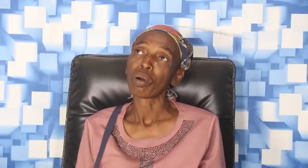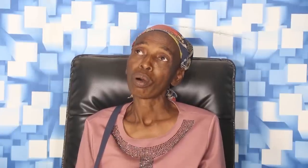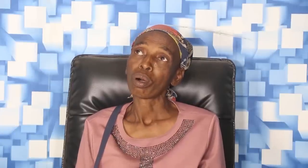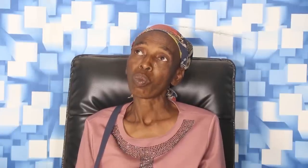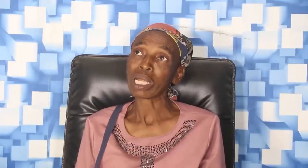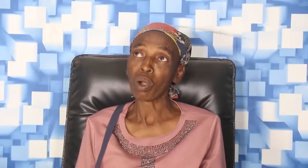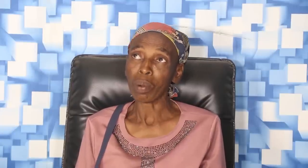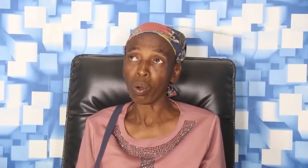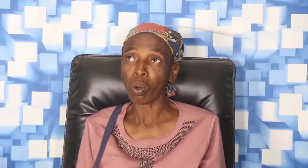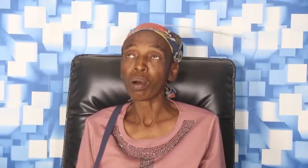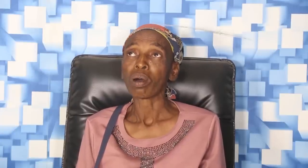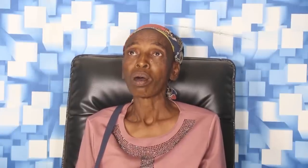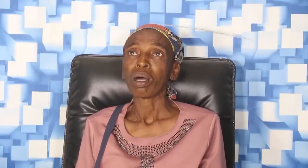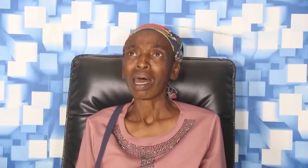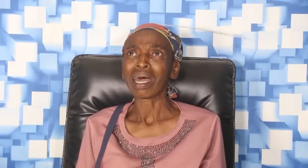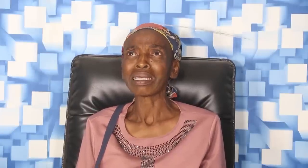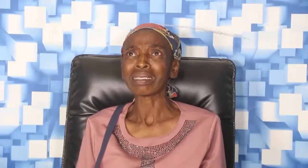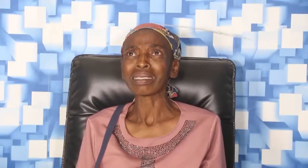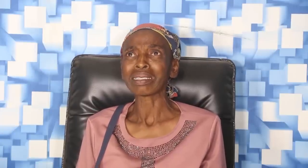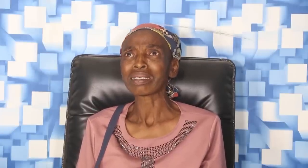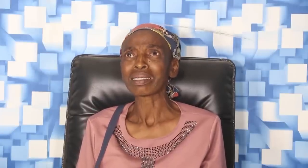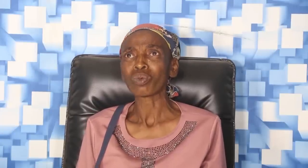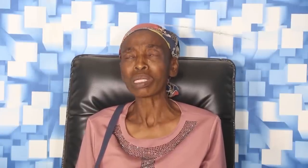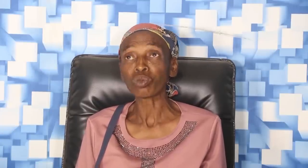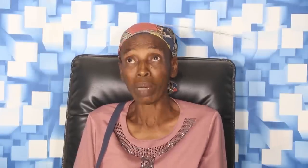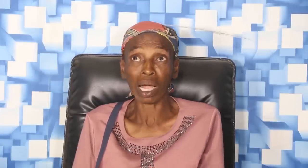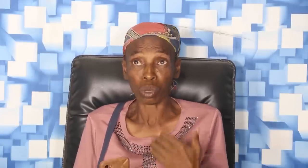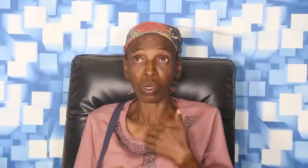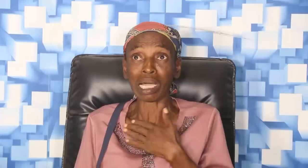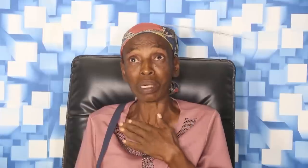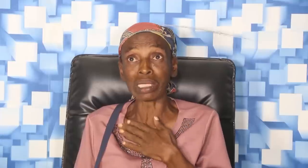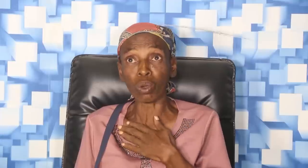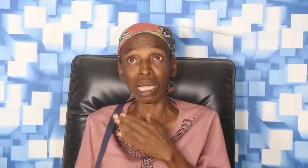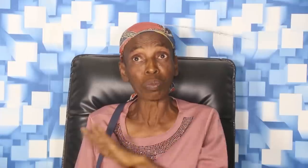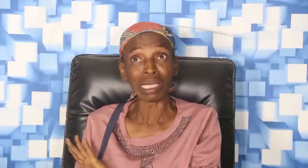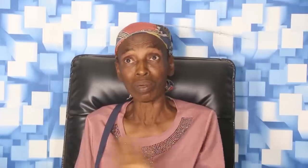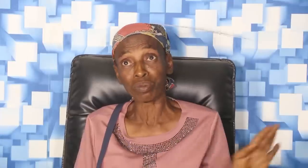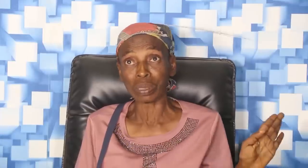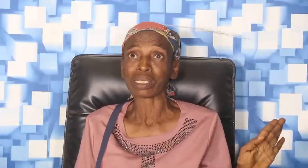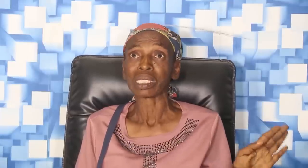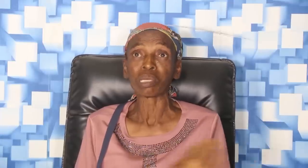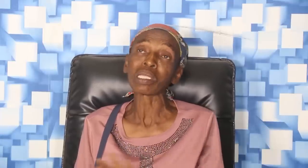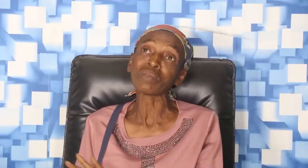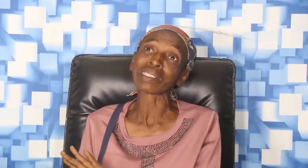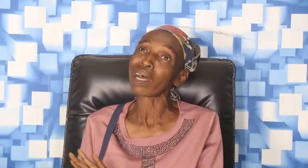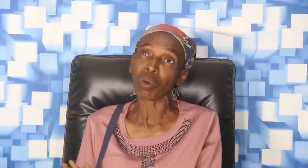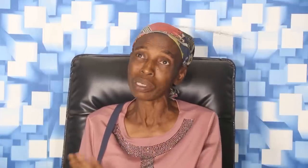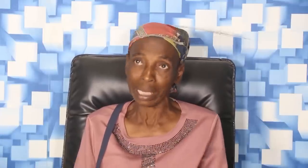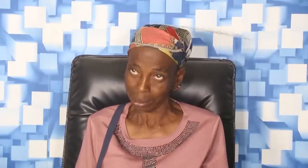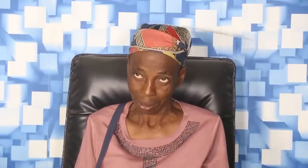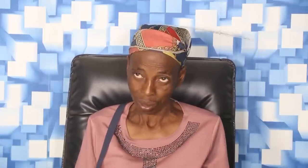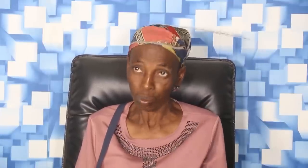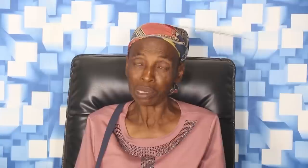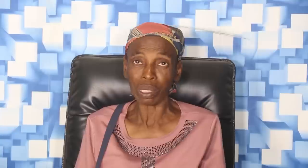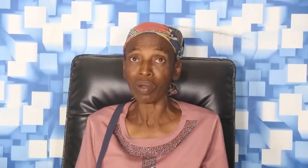home. When I got back home, I went to my house because I'm living alone. Everybody has left me. They believed that I was